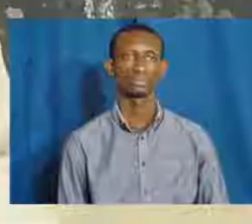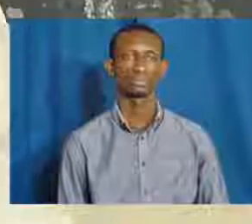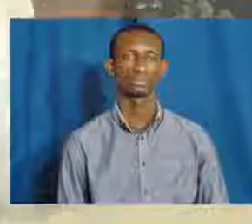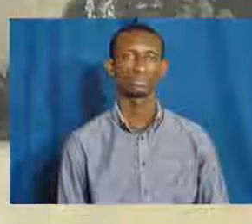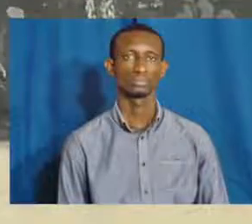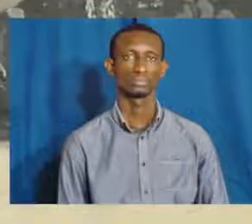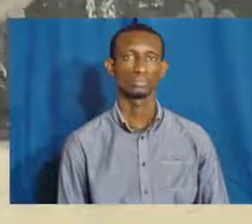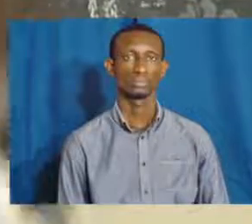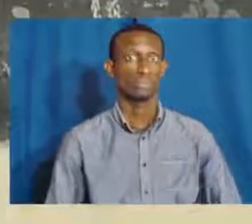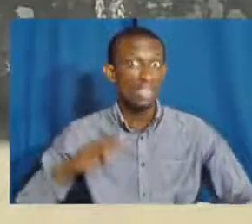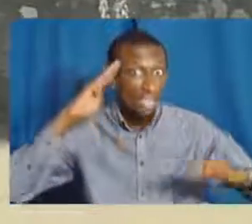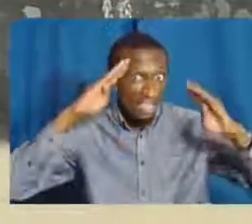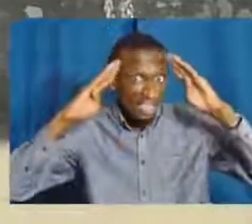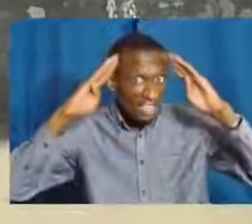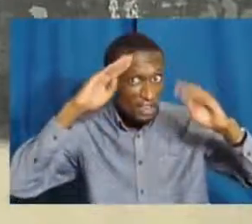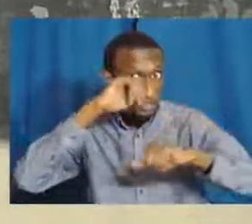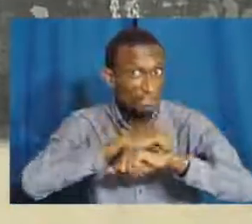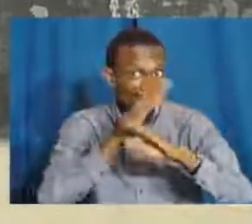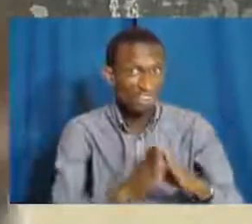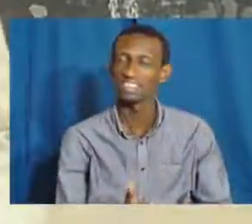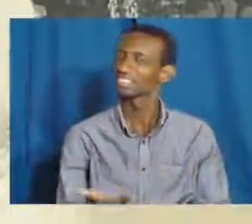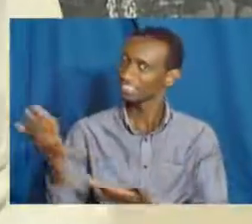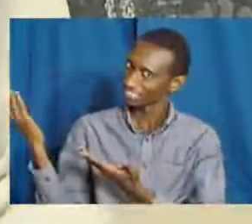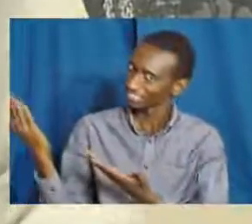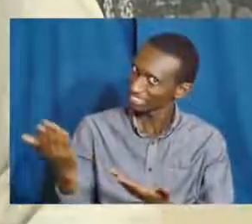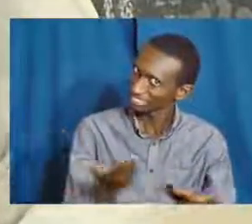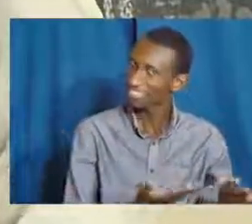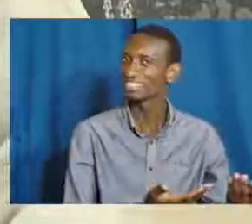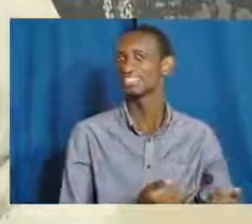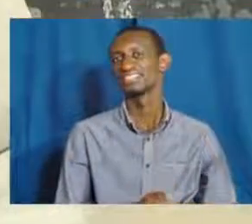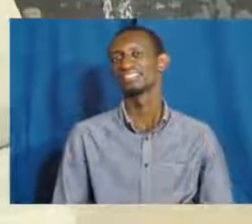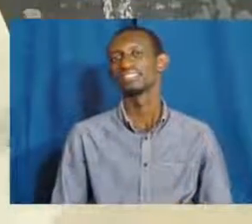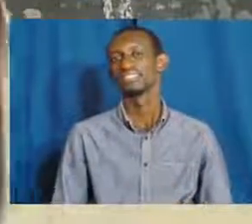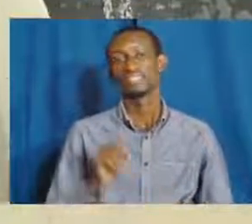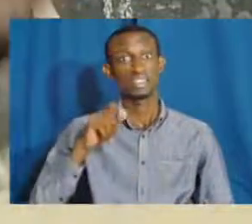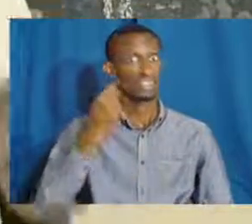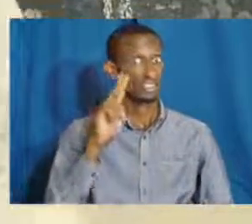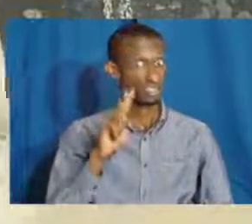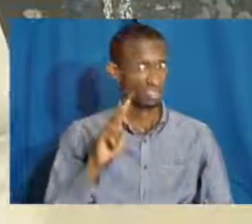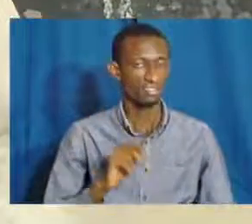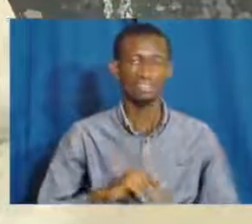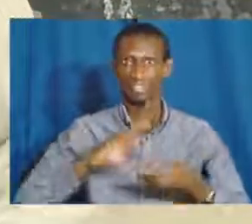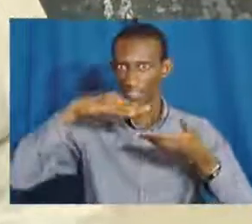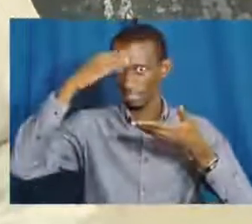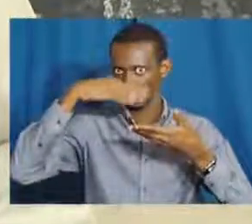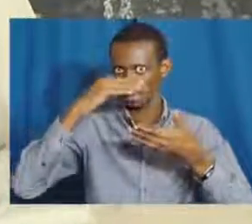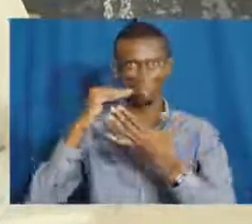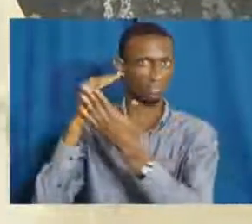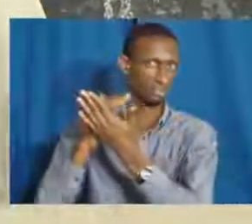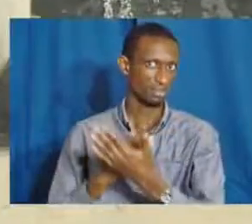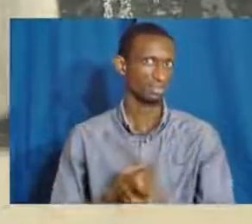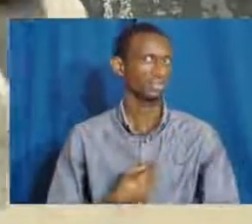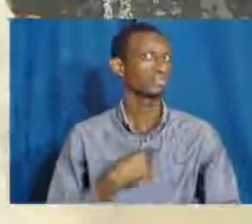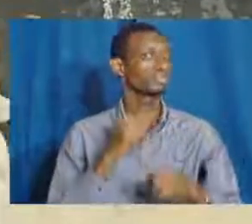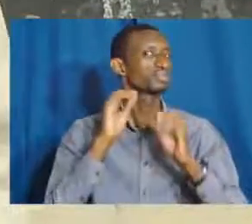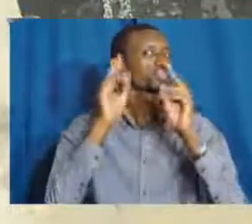Board. Hello, dear students. Welcome back once again to this TV Learning Series program. I'm